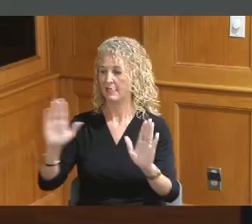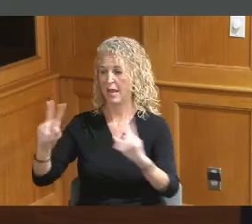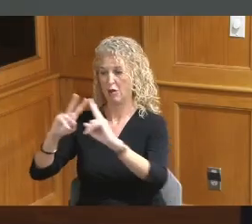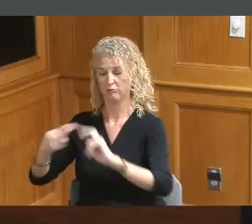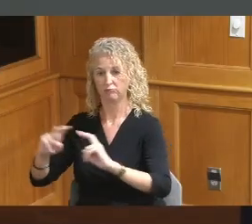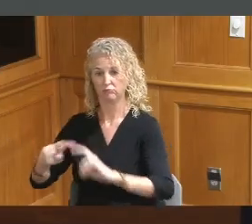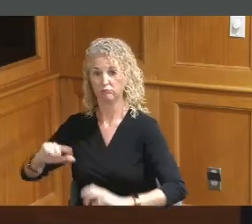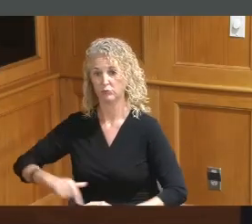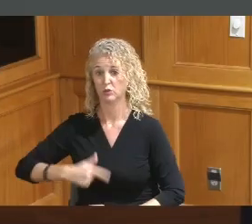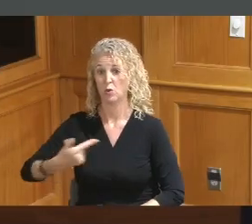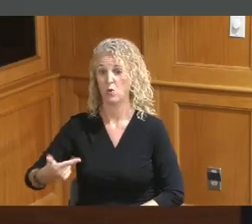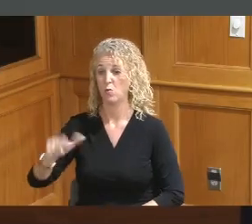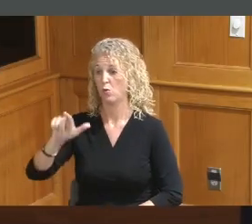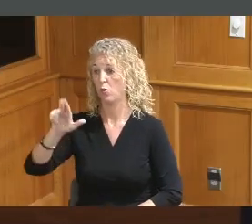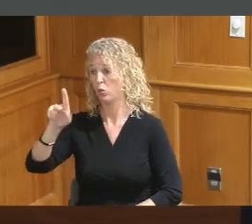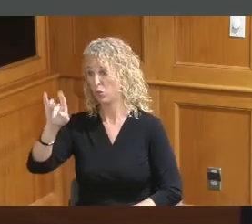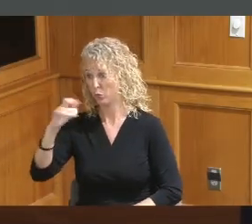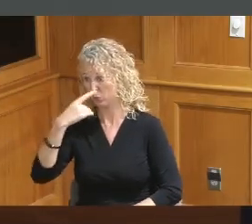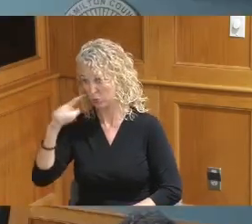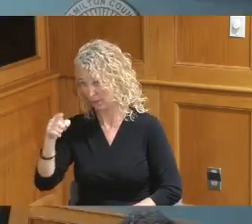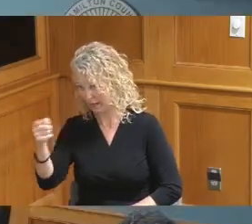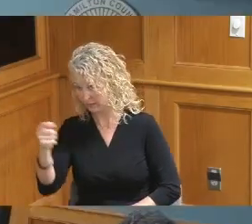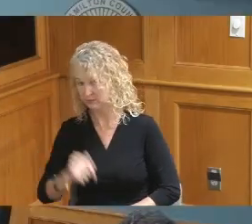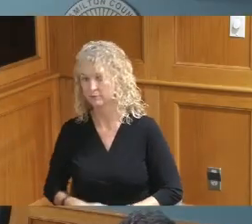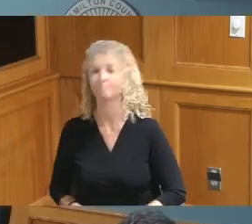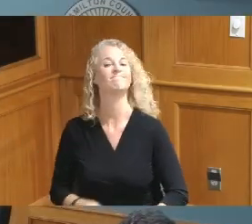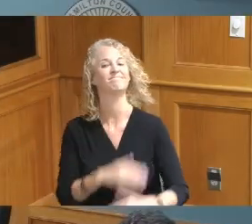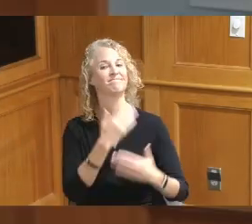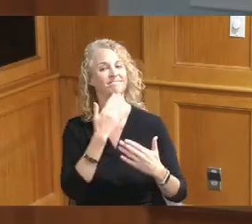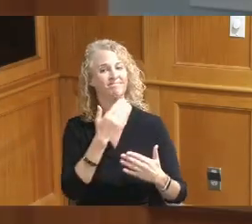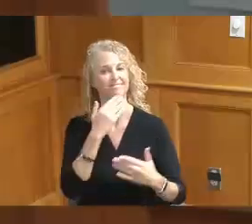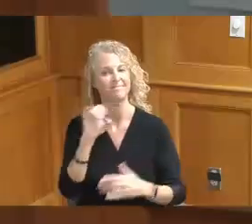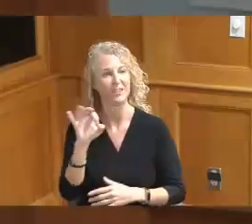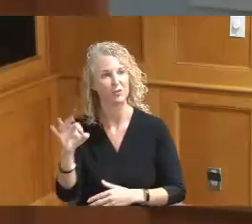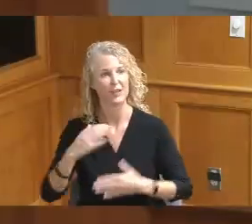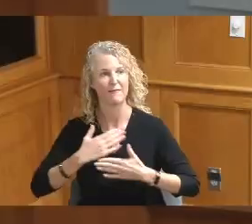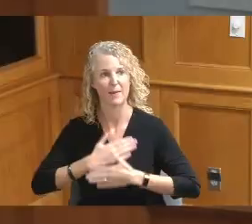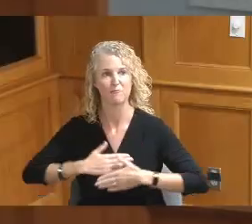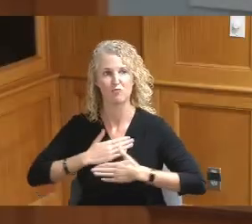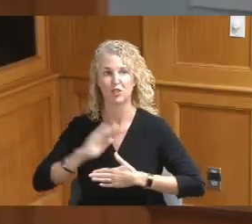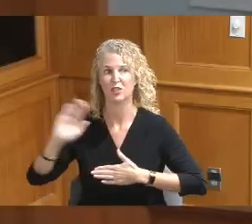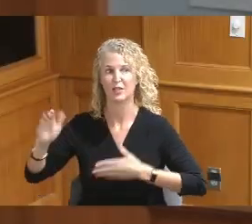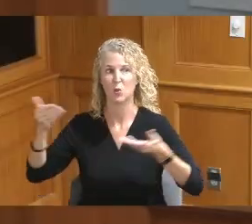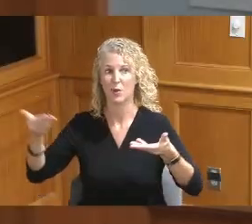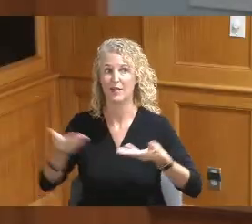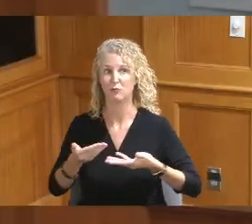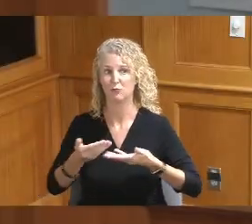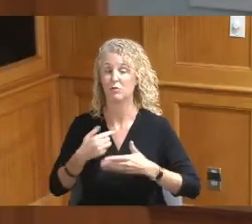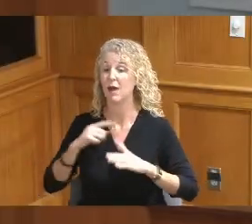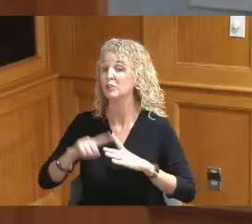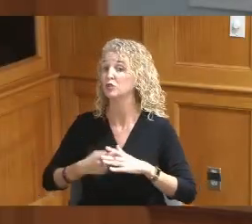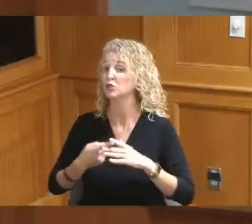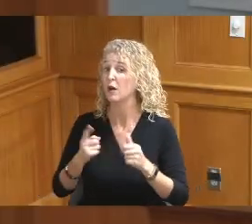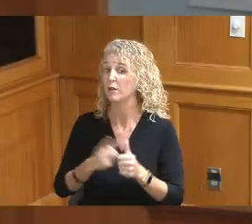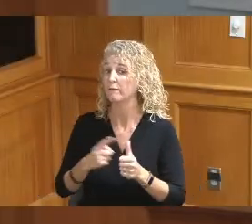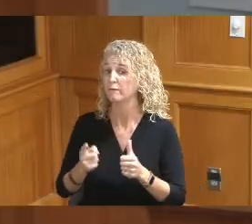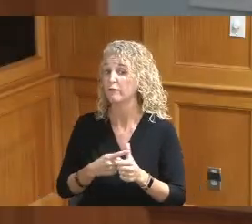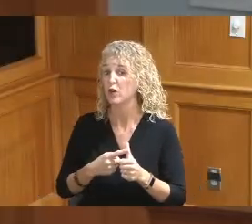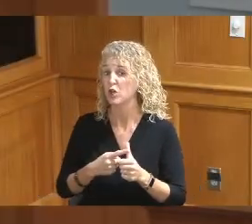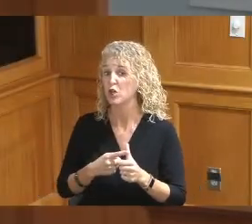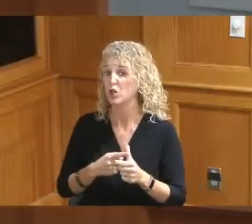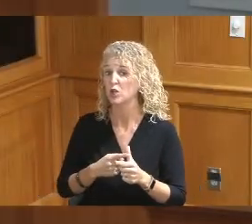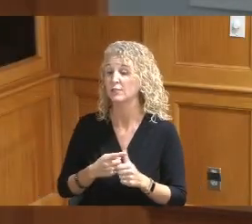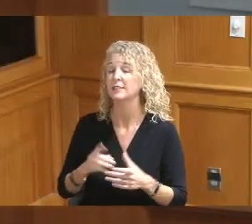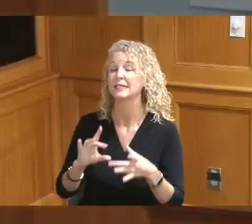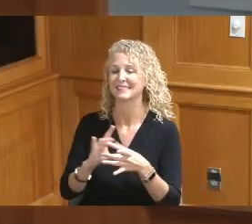it over to Luke for the formal presentation. Thank you, Jeff. I really appreciate that. And I would start first with echoing the